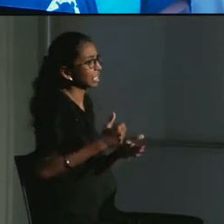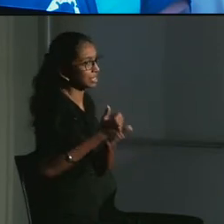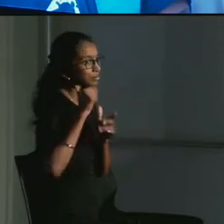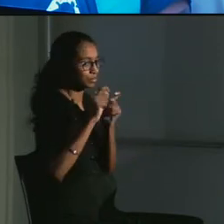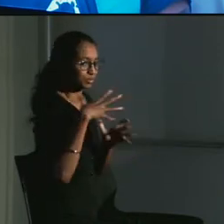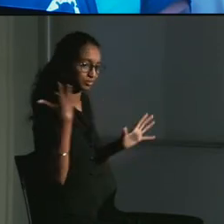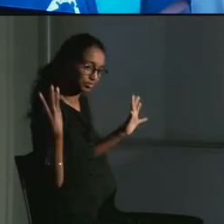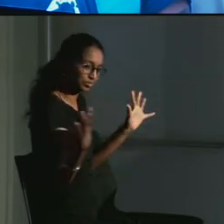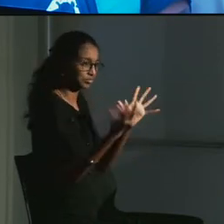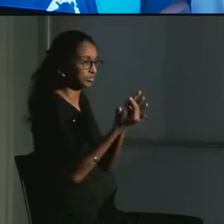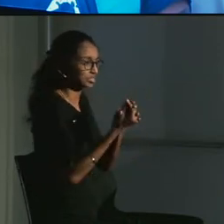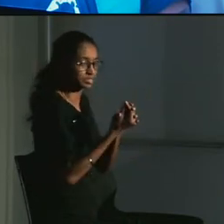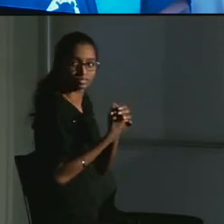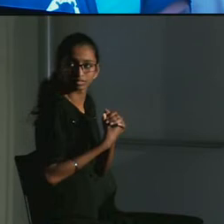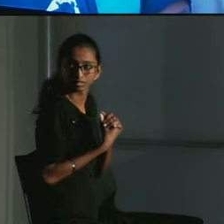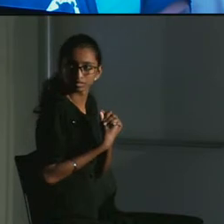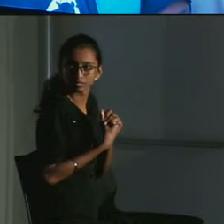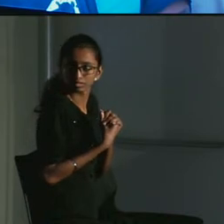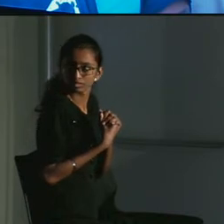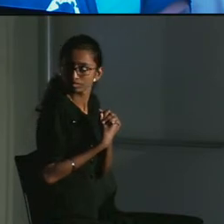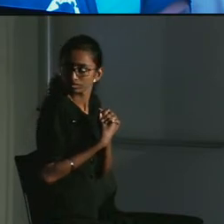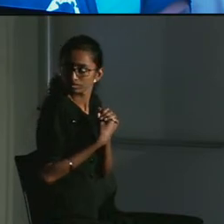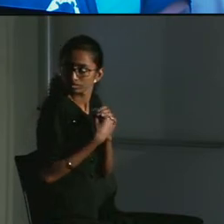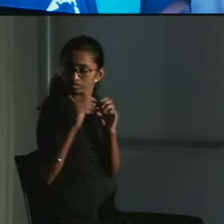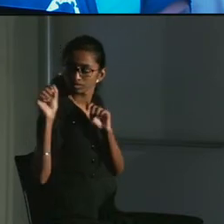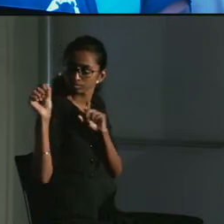Again, I'm unable to move this.